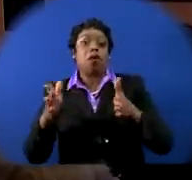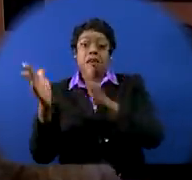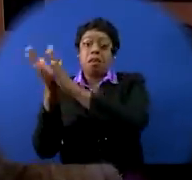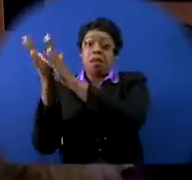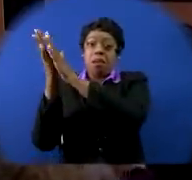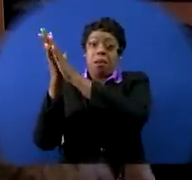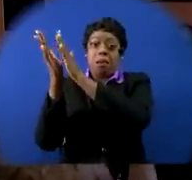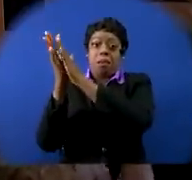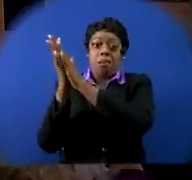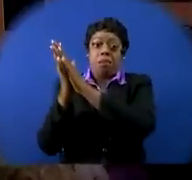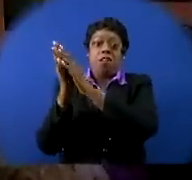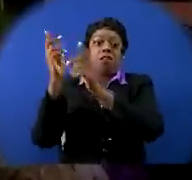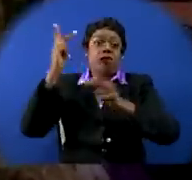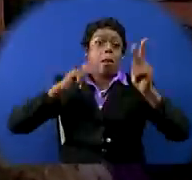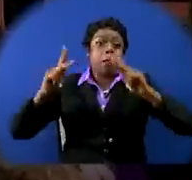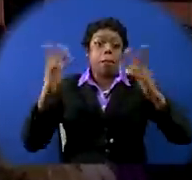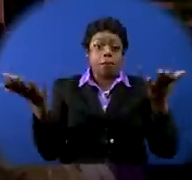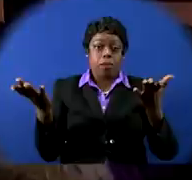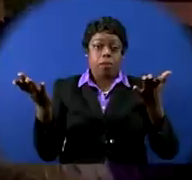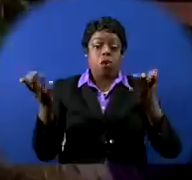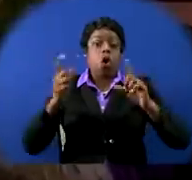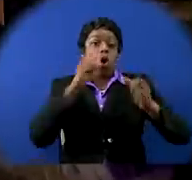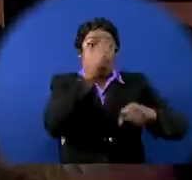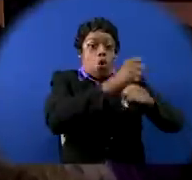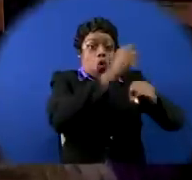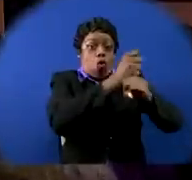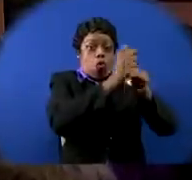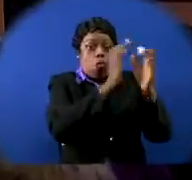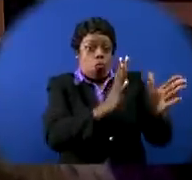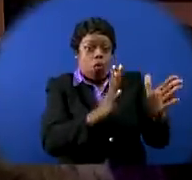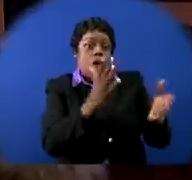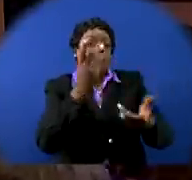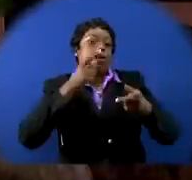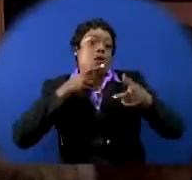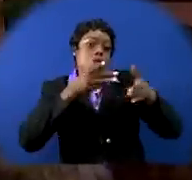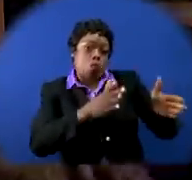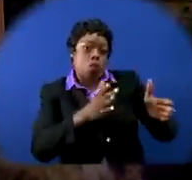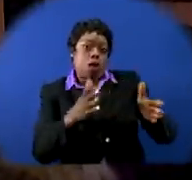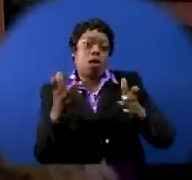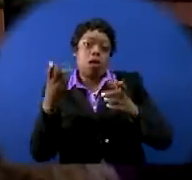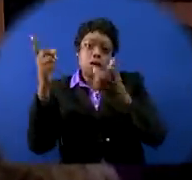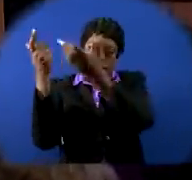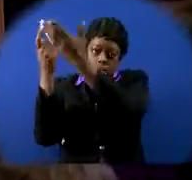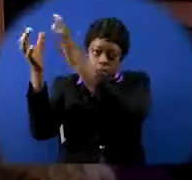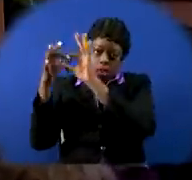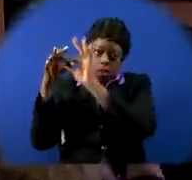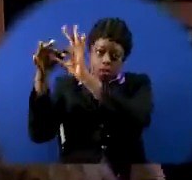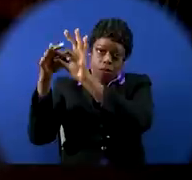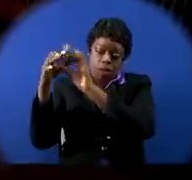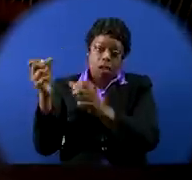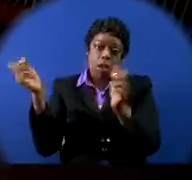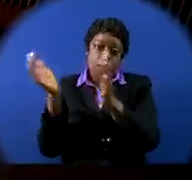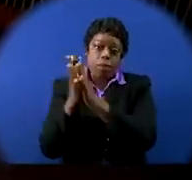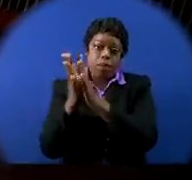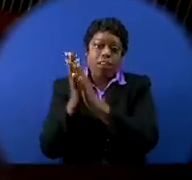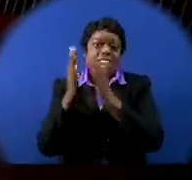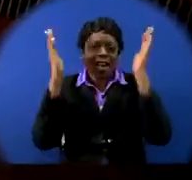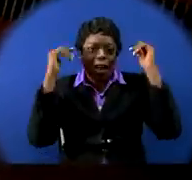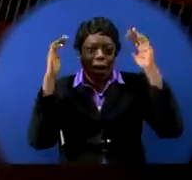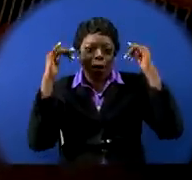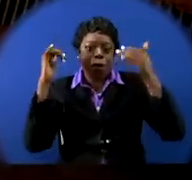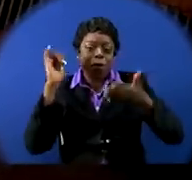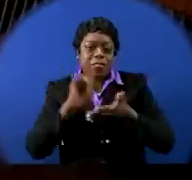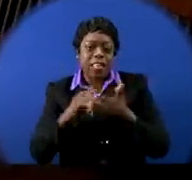from my creatures or my creation. One of these ways, I'm going to get my praise. Now, So I wish I had 12 people in here who